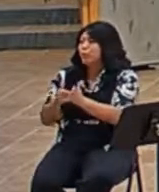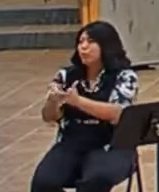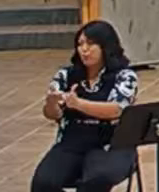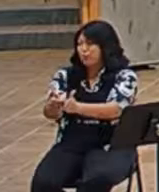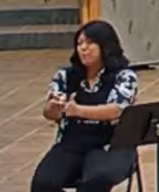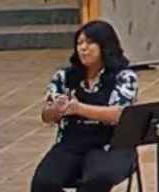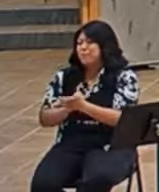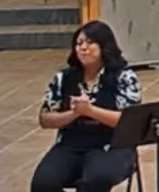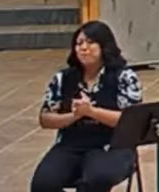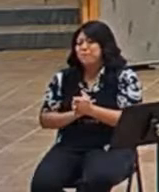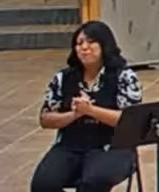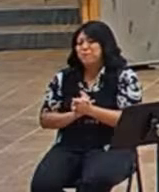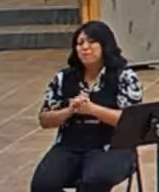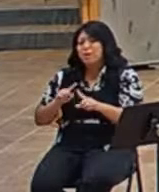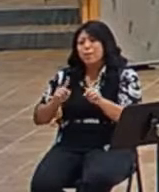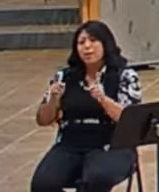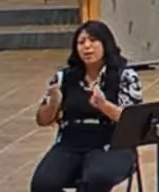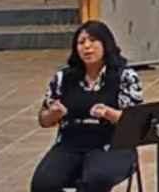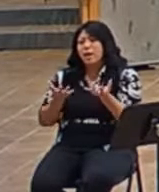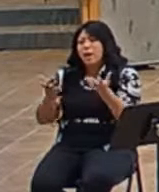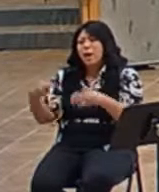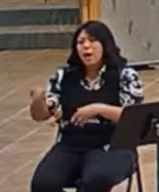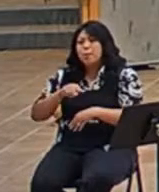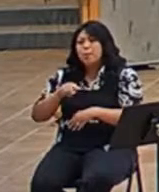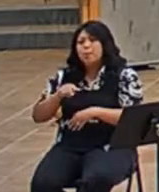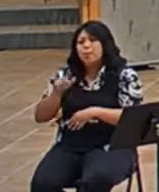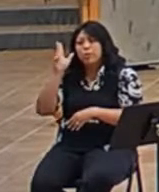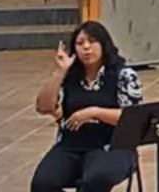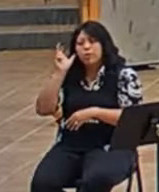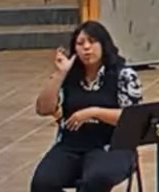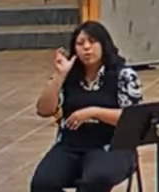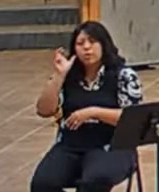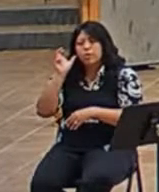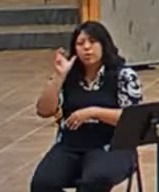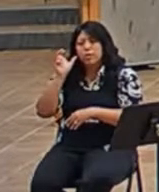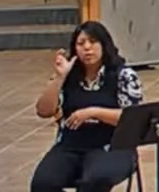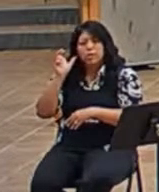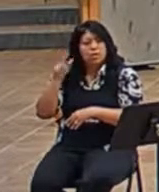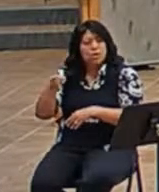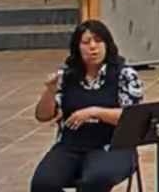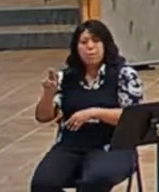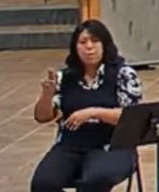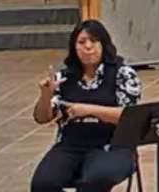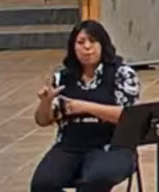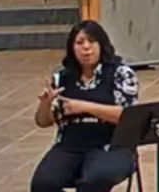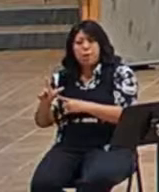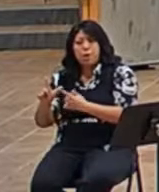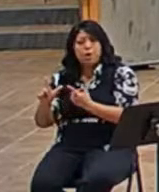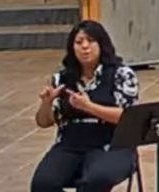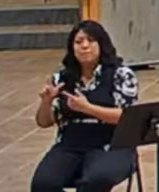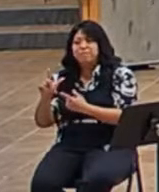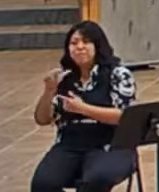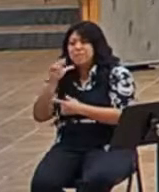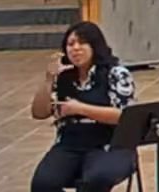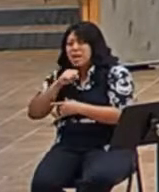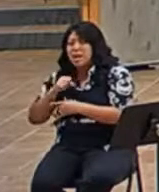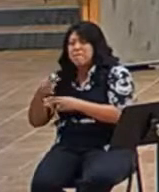times. But how many have heard of Paul Harvey? This is really like a dated homily, isn't it?